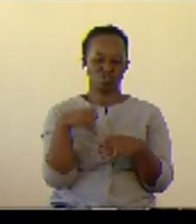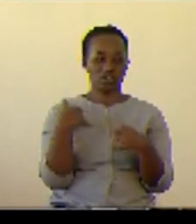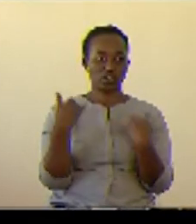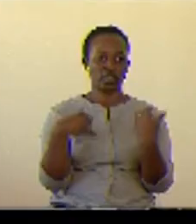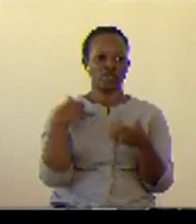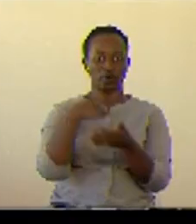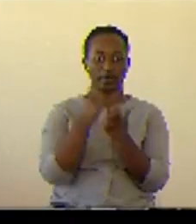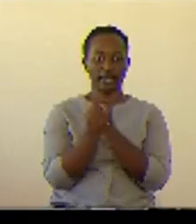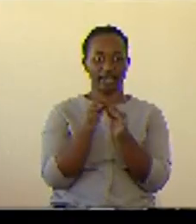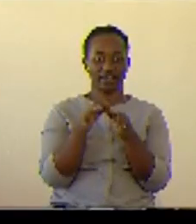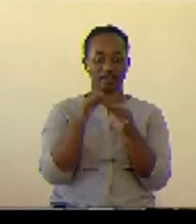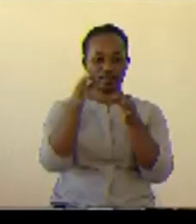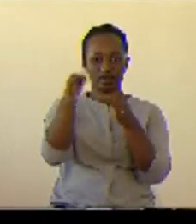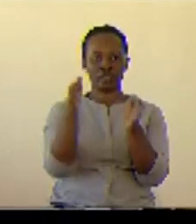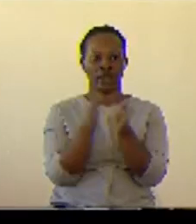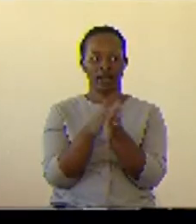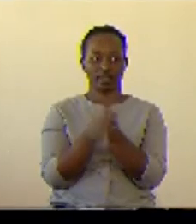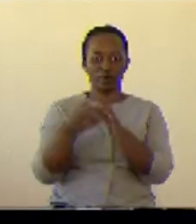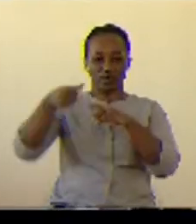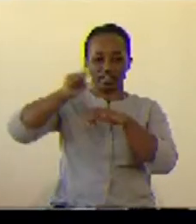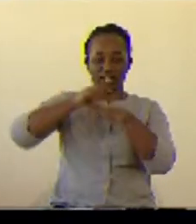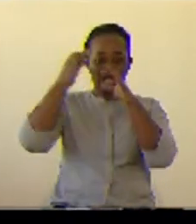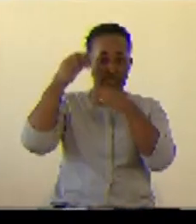to expansion and large-scale production.